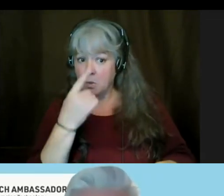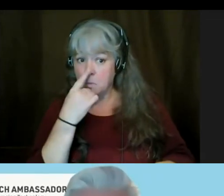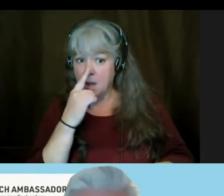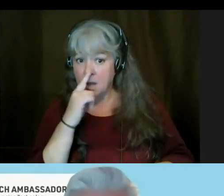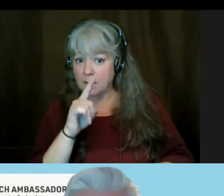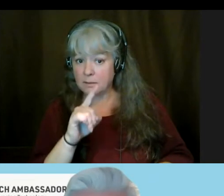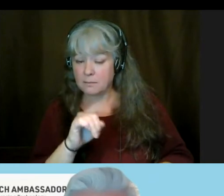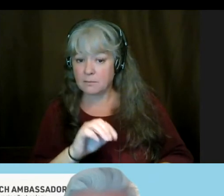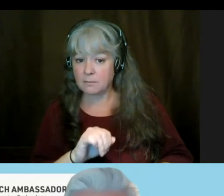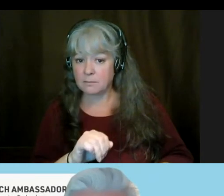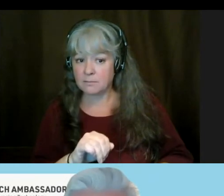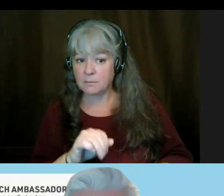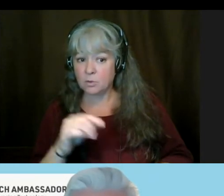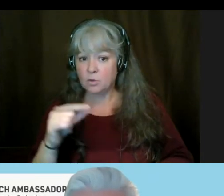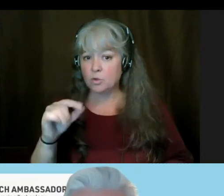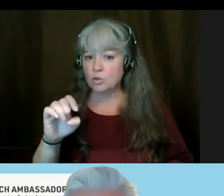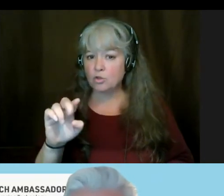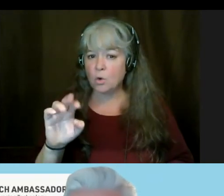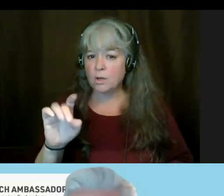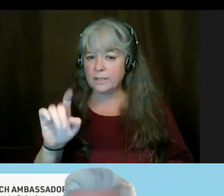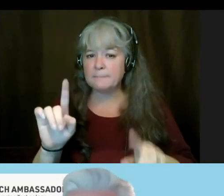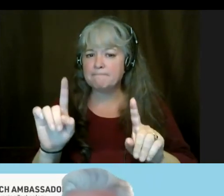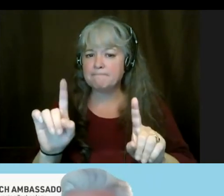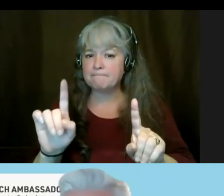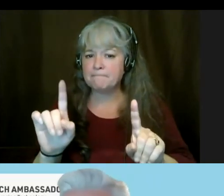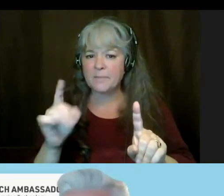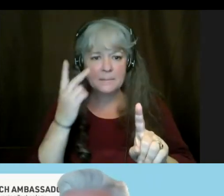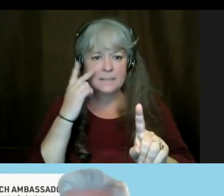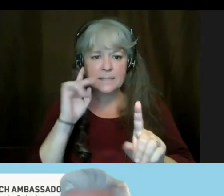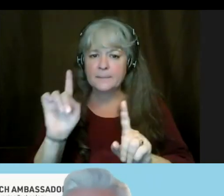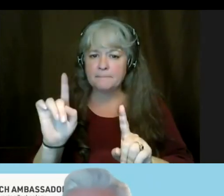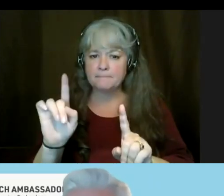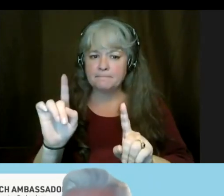me see.